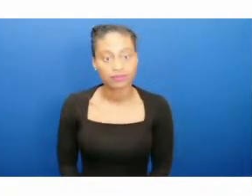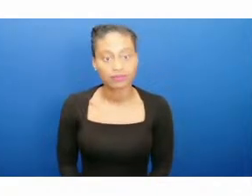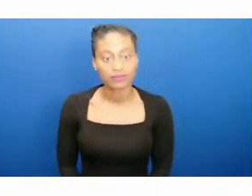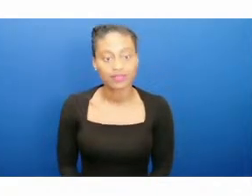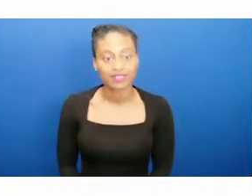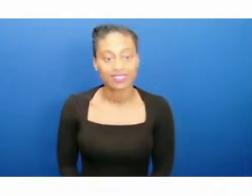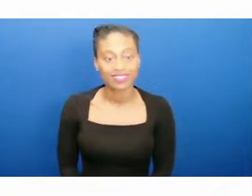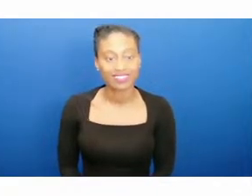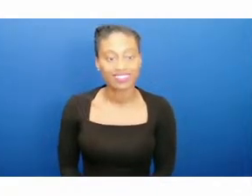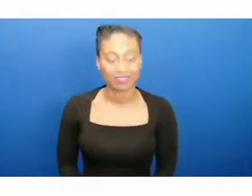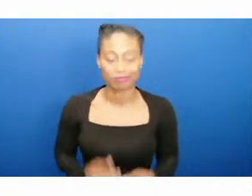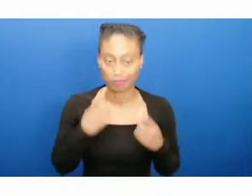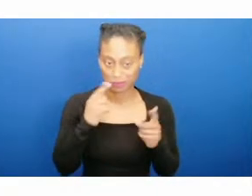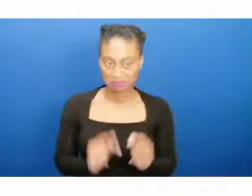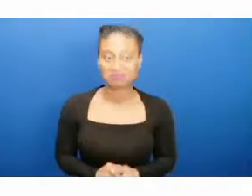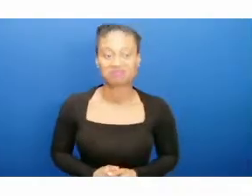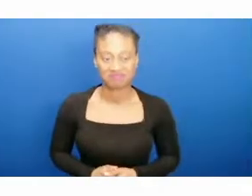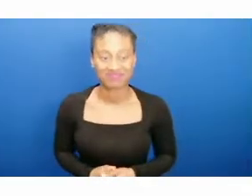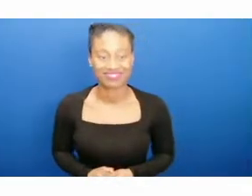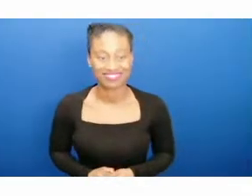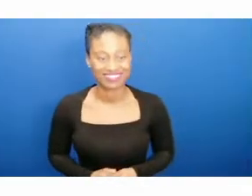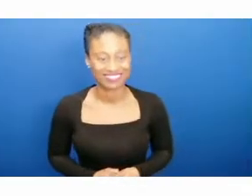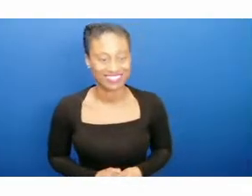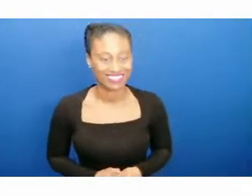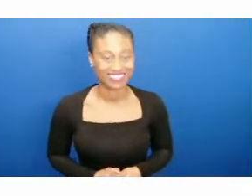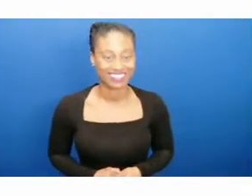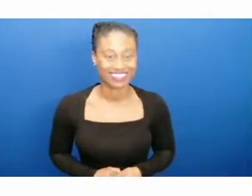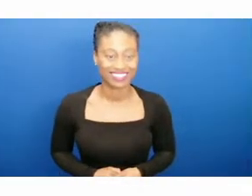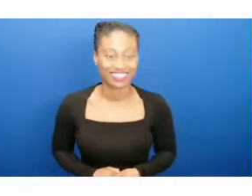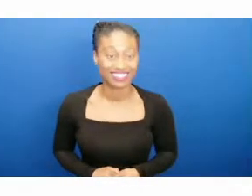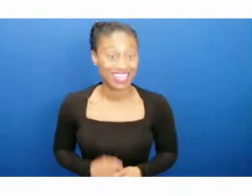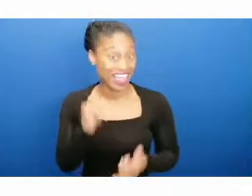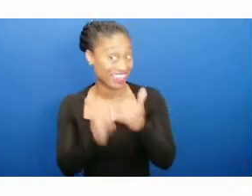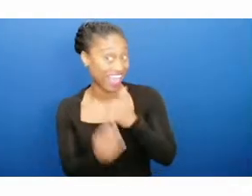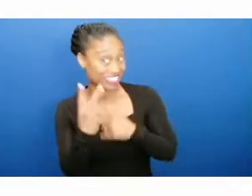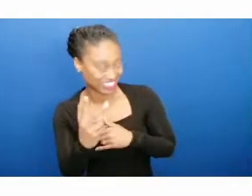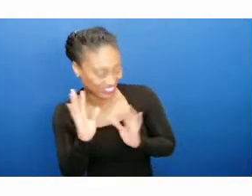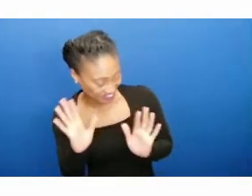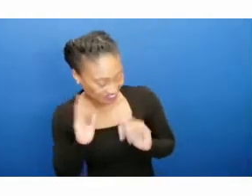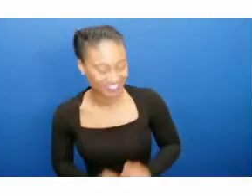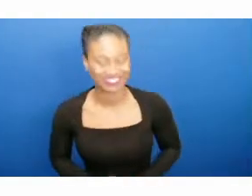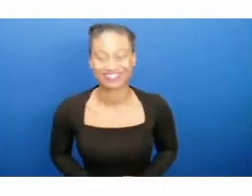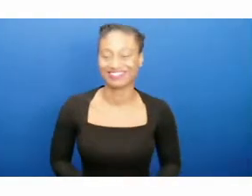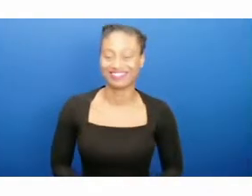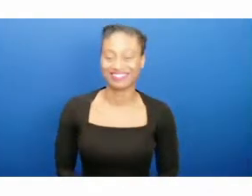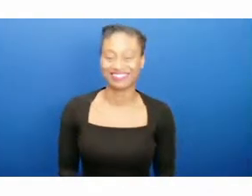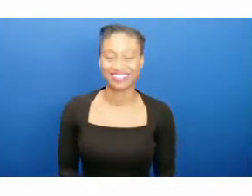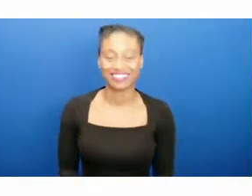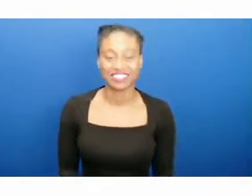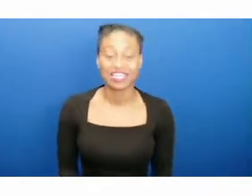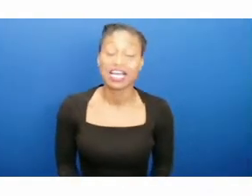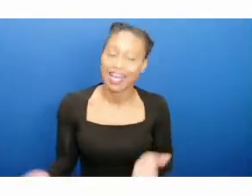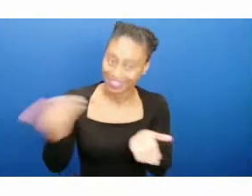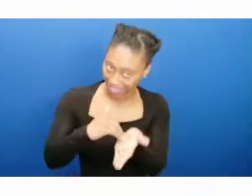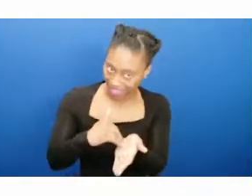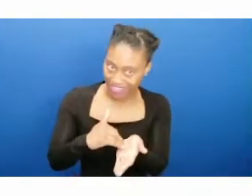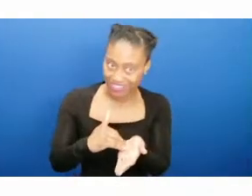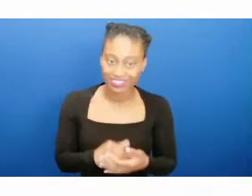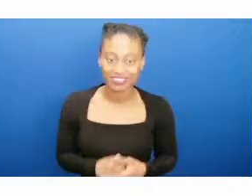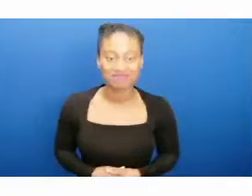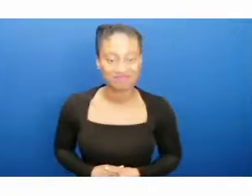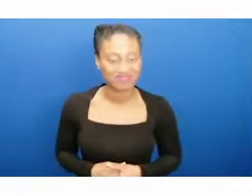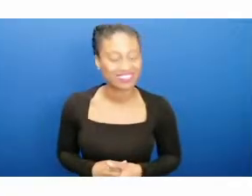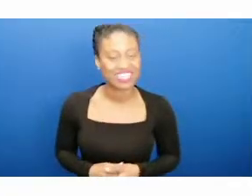Okay, here we go. All right, last 2. Once again,